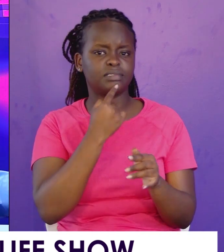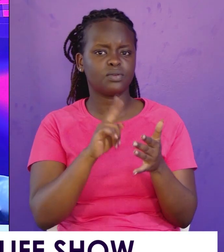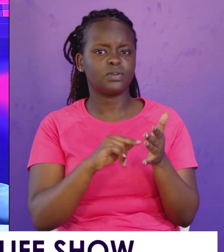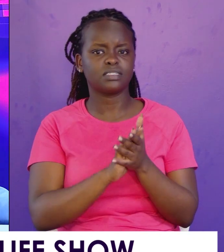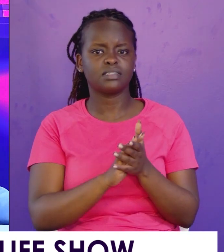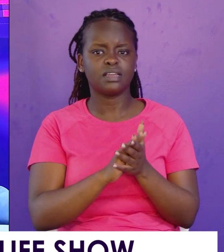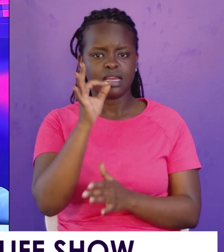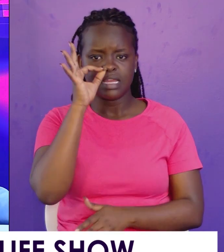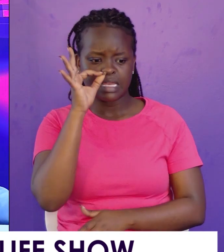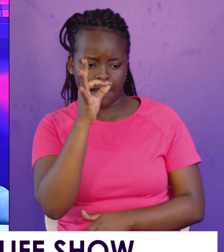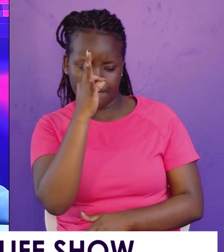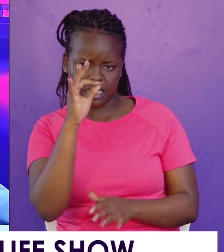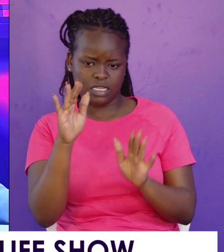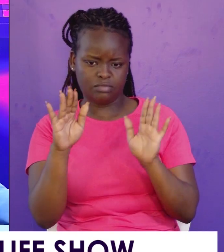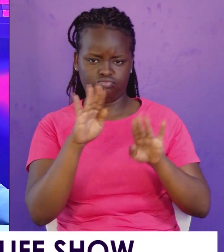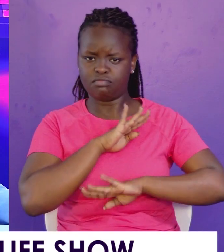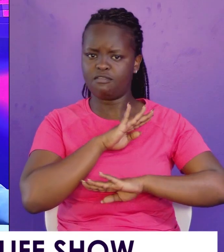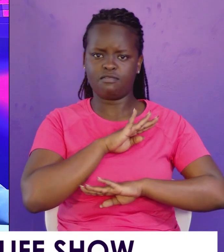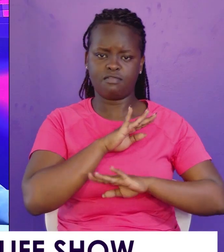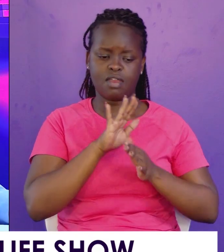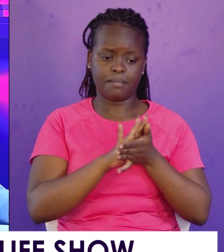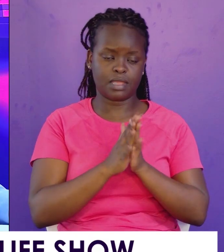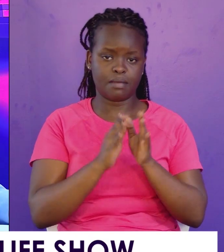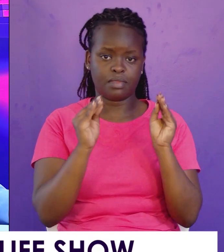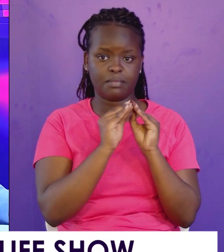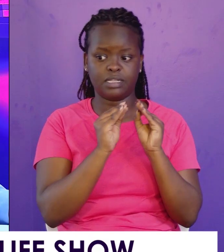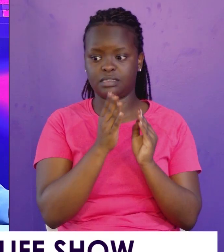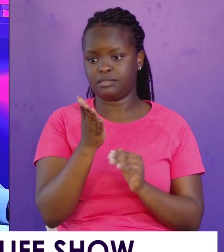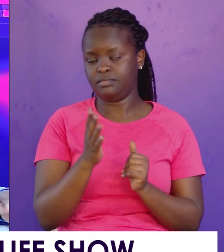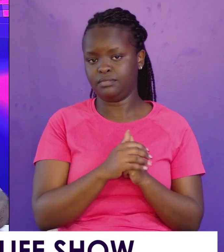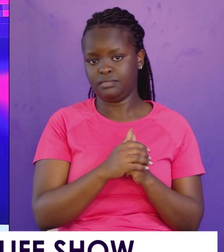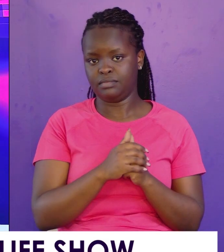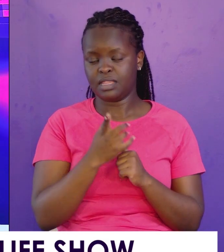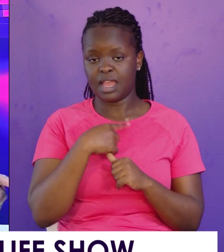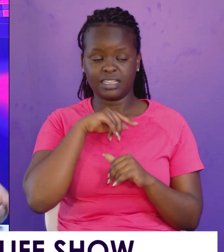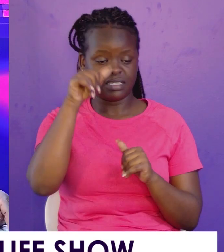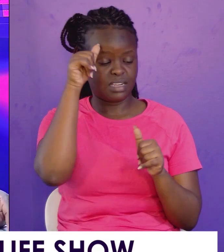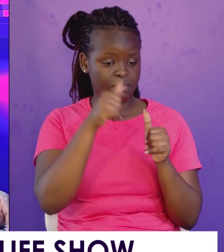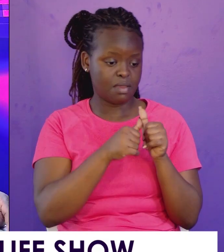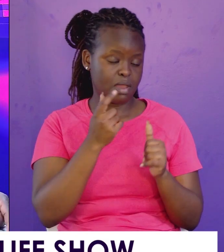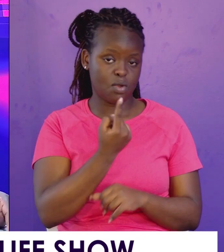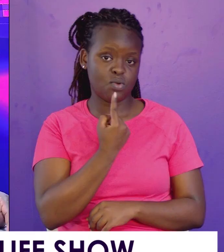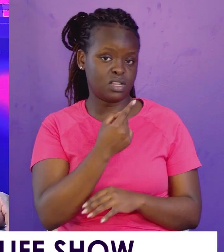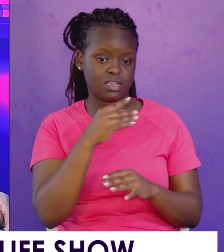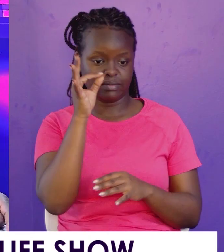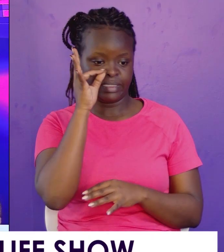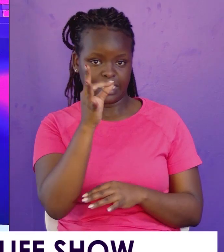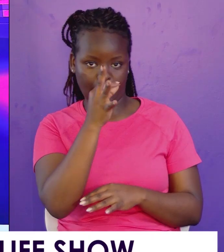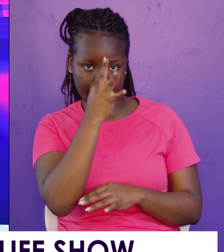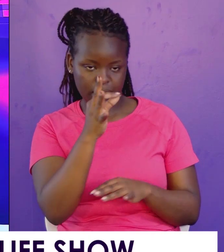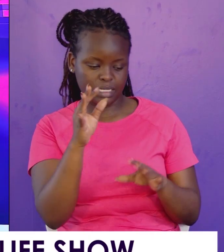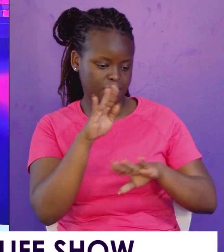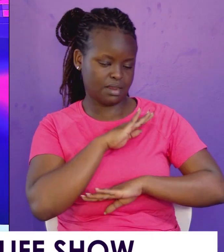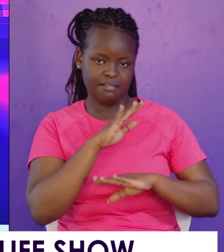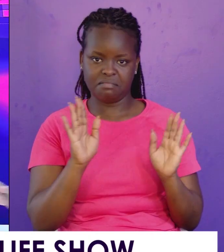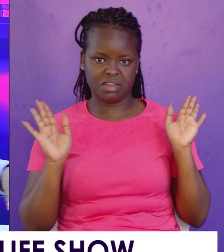Tosha. Kibaki Tosha became the meeting. Okay. We only remember Kibaki Tosha for that meeting. Okay.